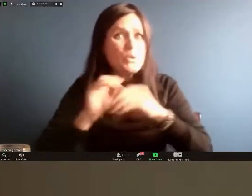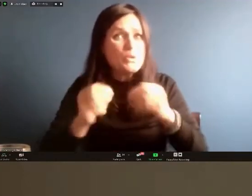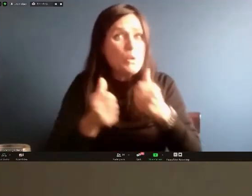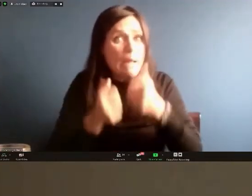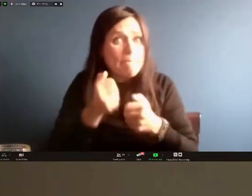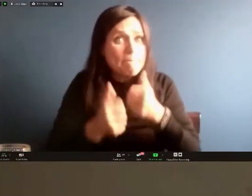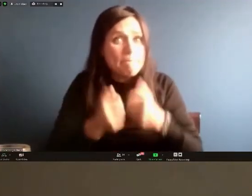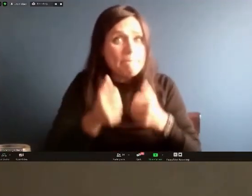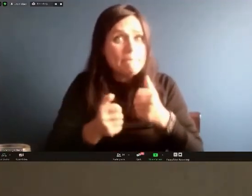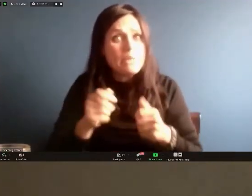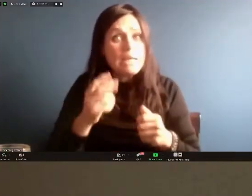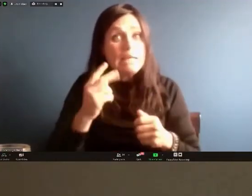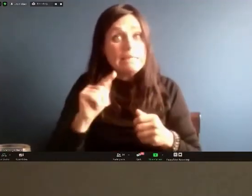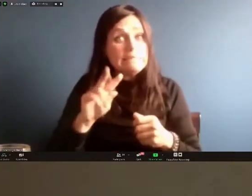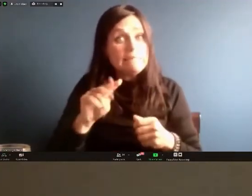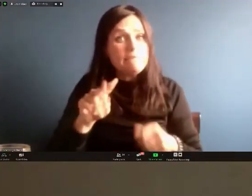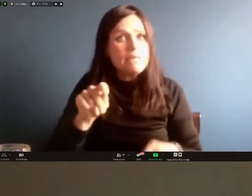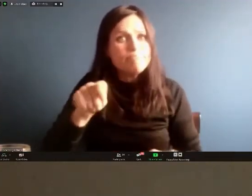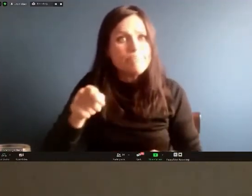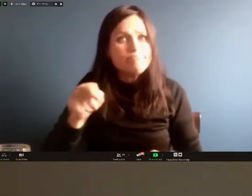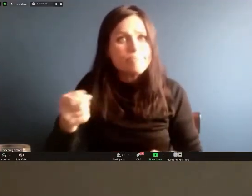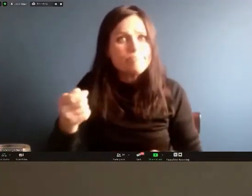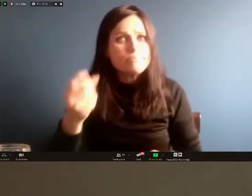got 2 channels on our